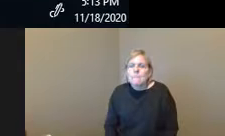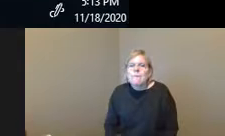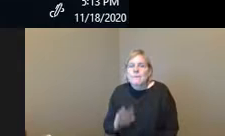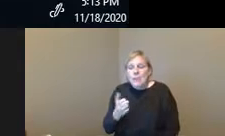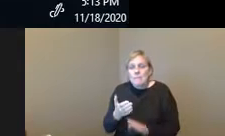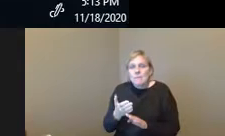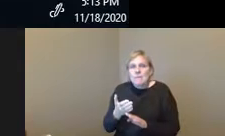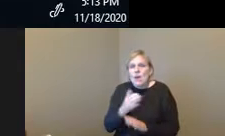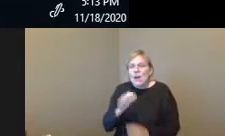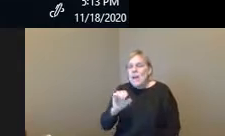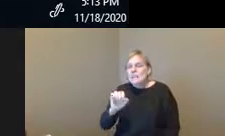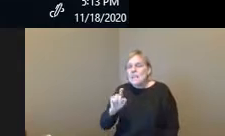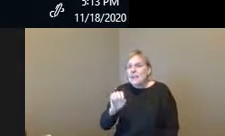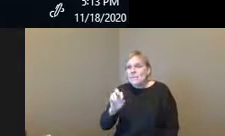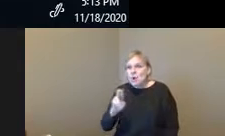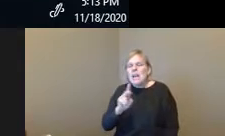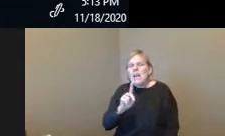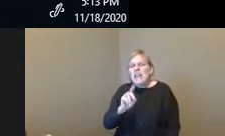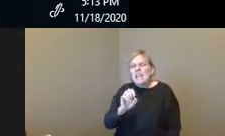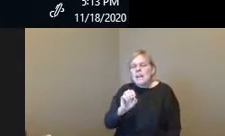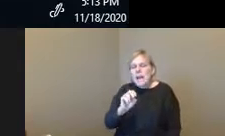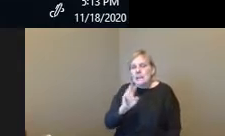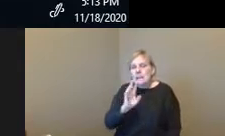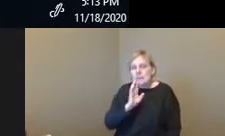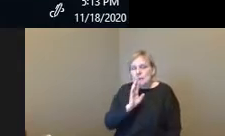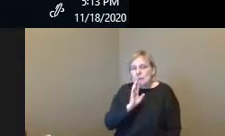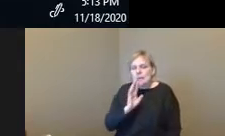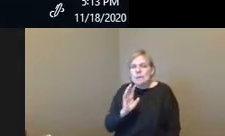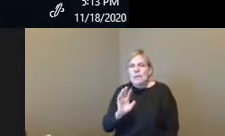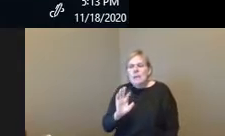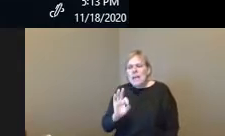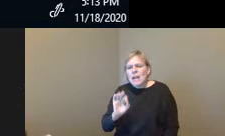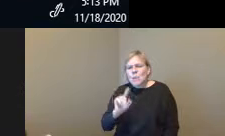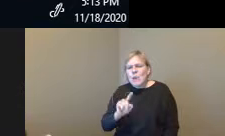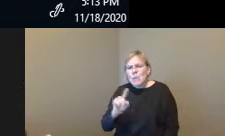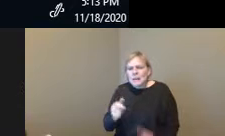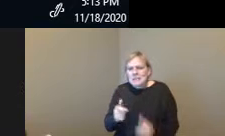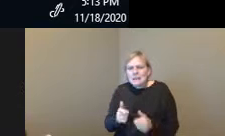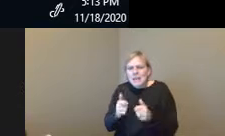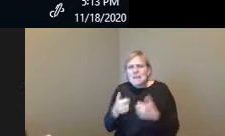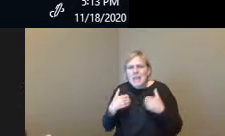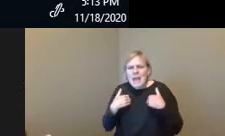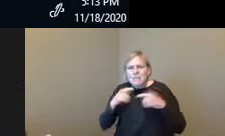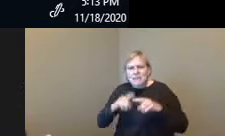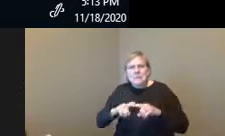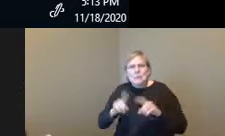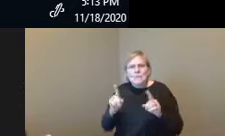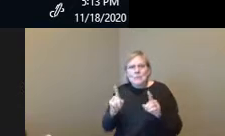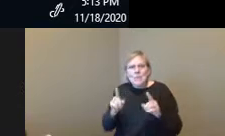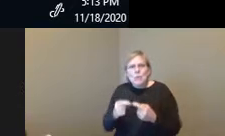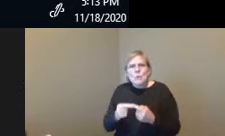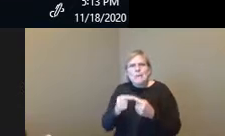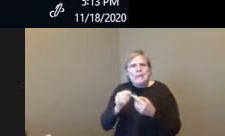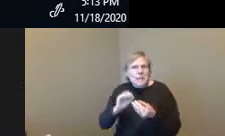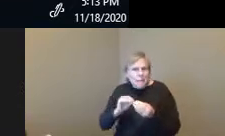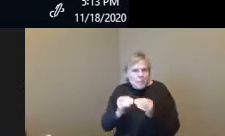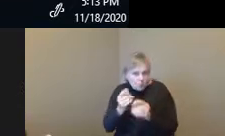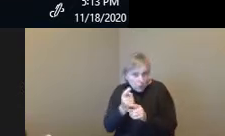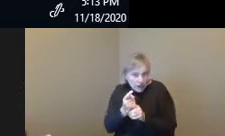Before I get to Xavier, this is Ken. So doesn't the 911 text have a different unique number?